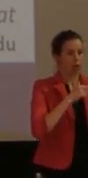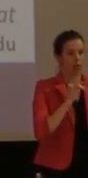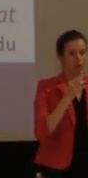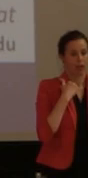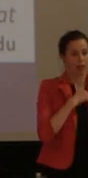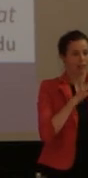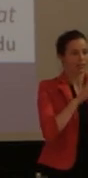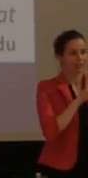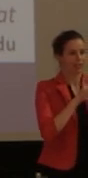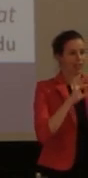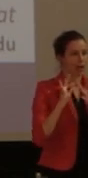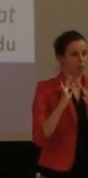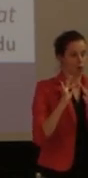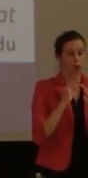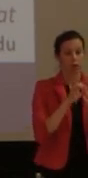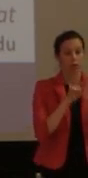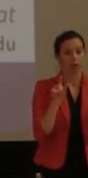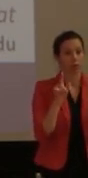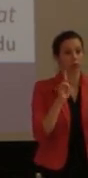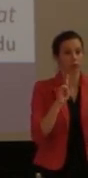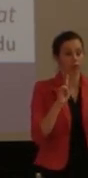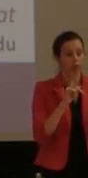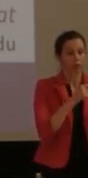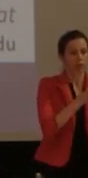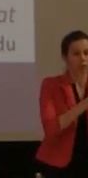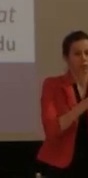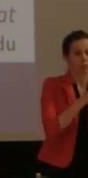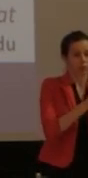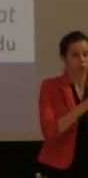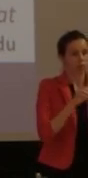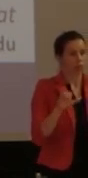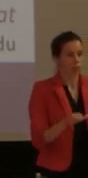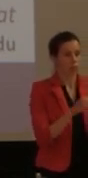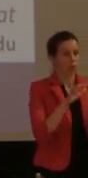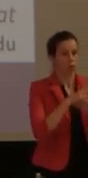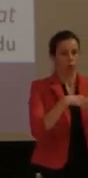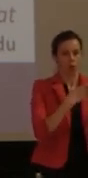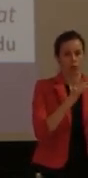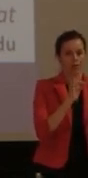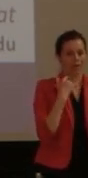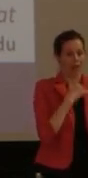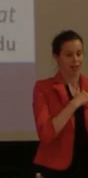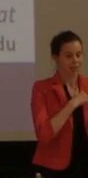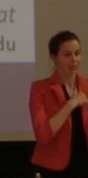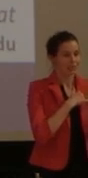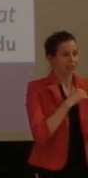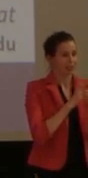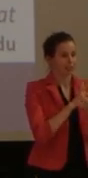these folks support, promote, and lead our All of Us engagement in libraries.